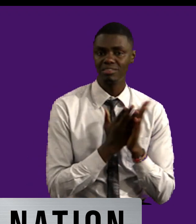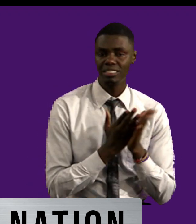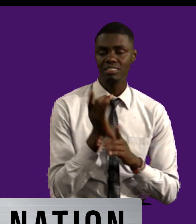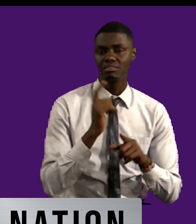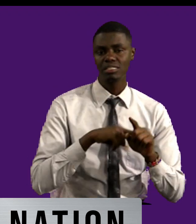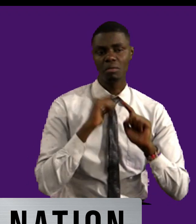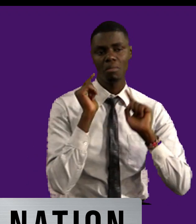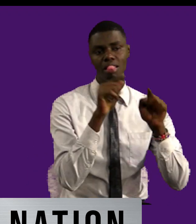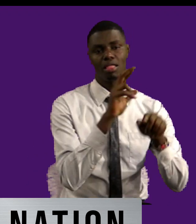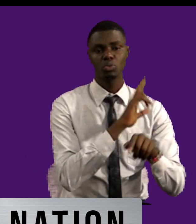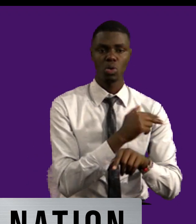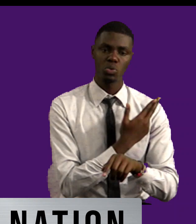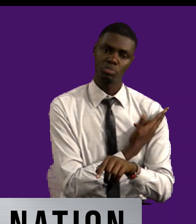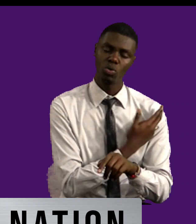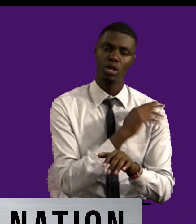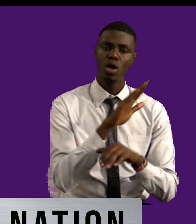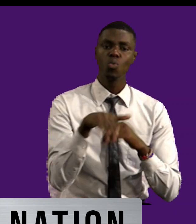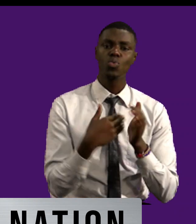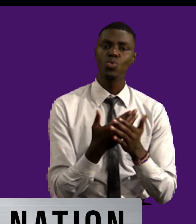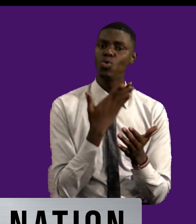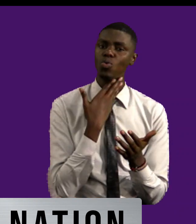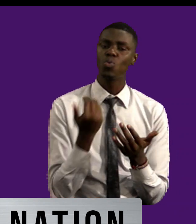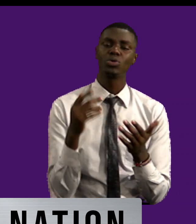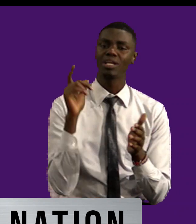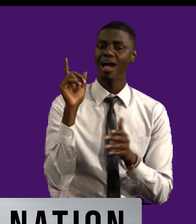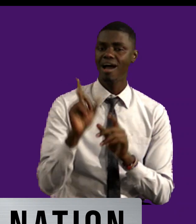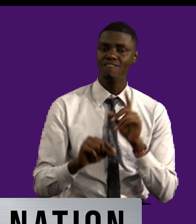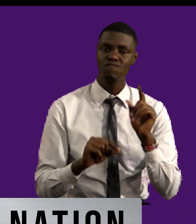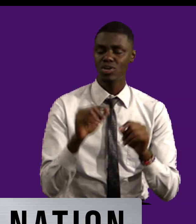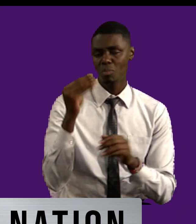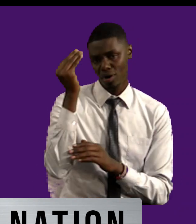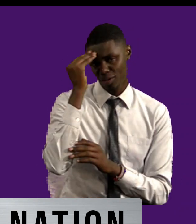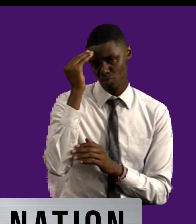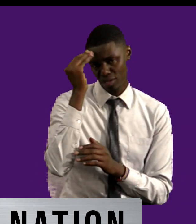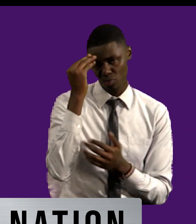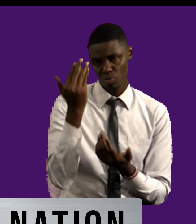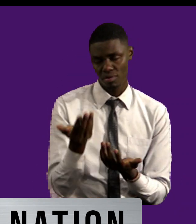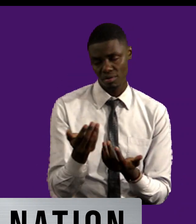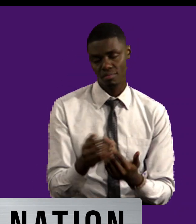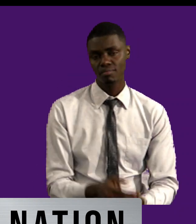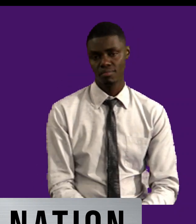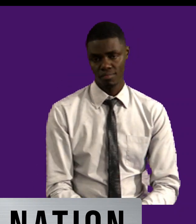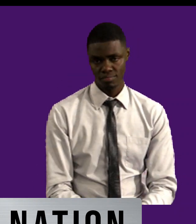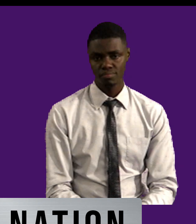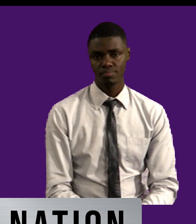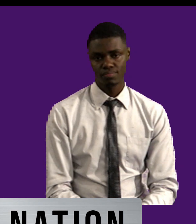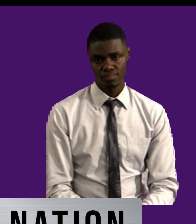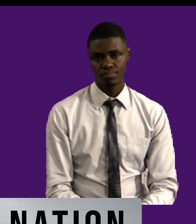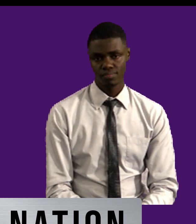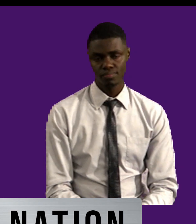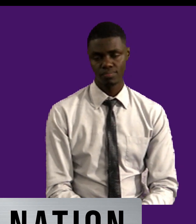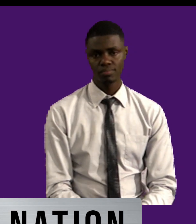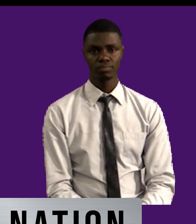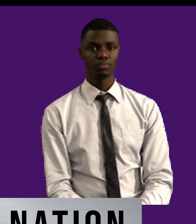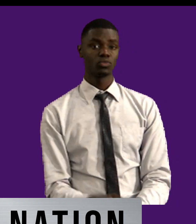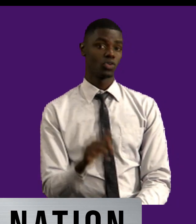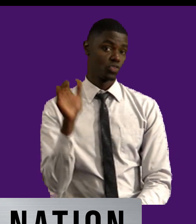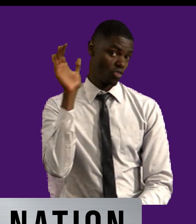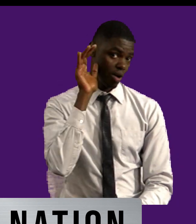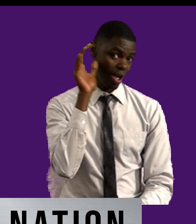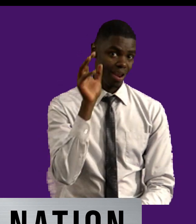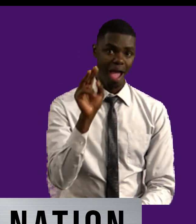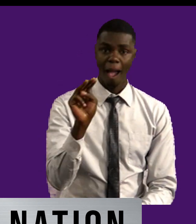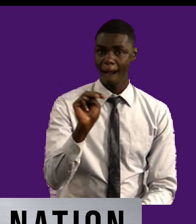to the hospitals, we all want affordable education. Yeah. You've heard of one Morara